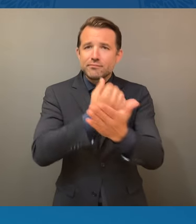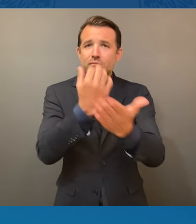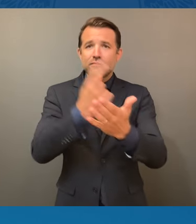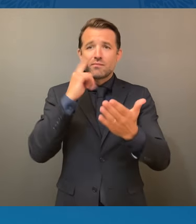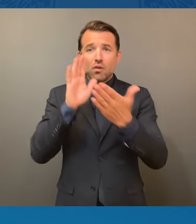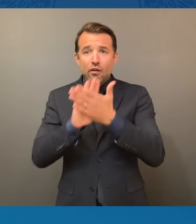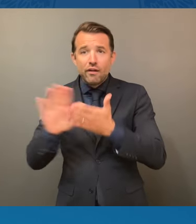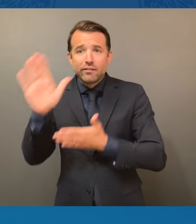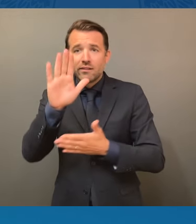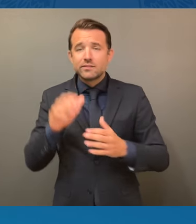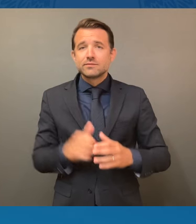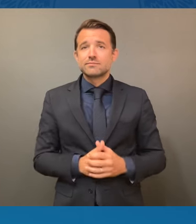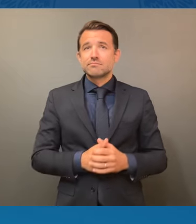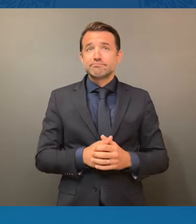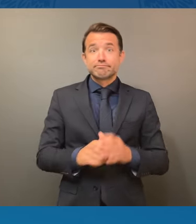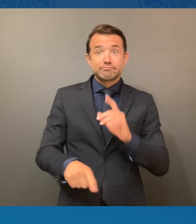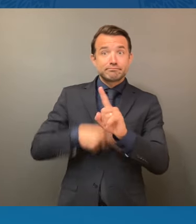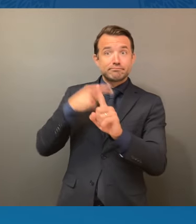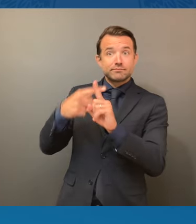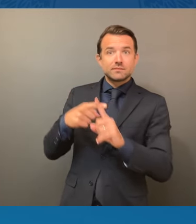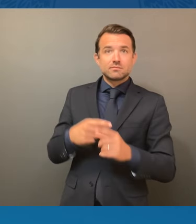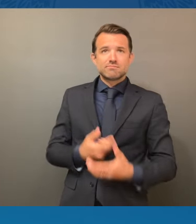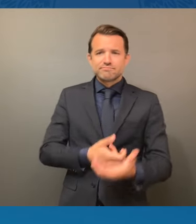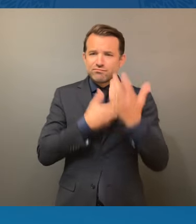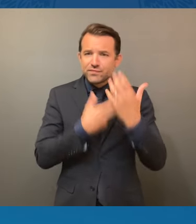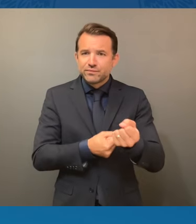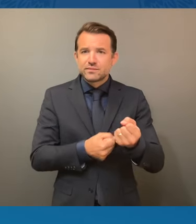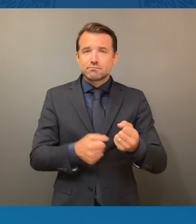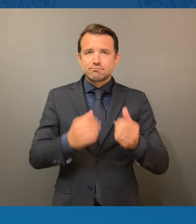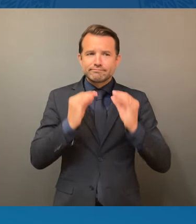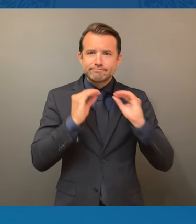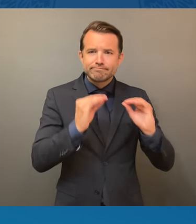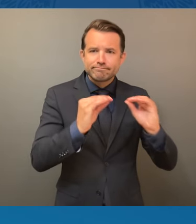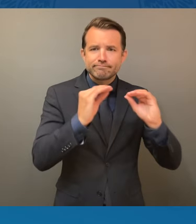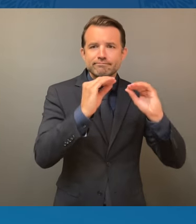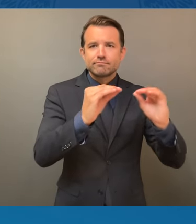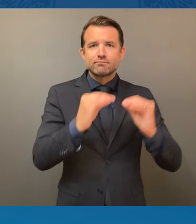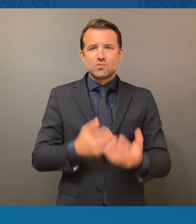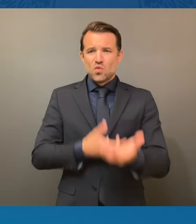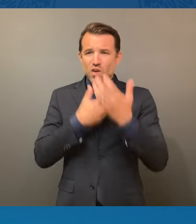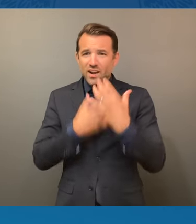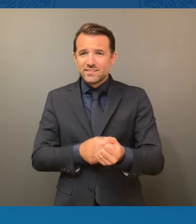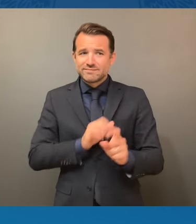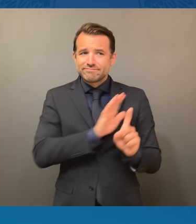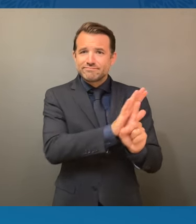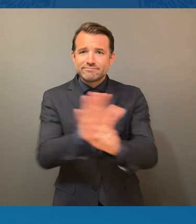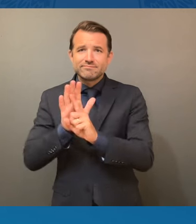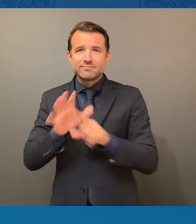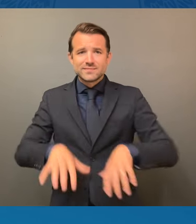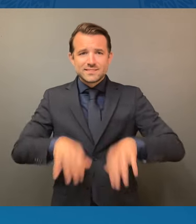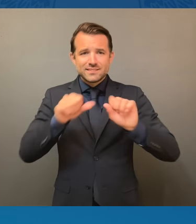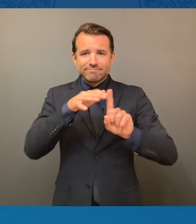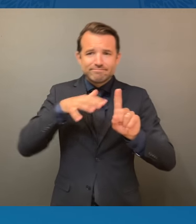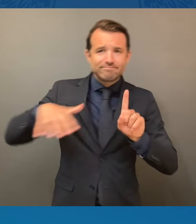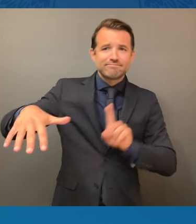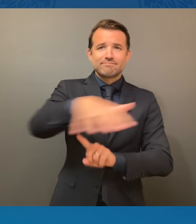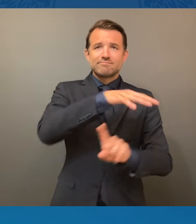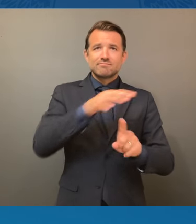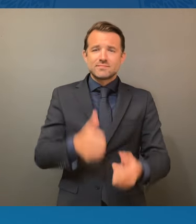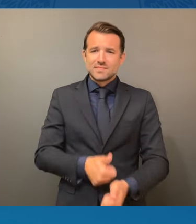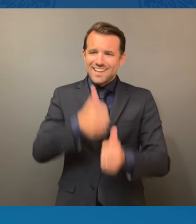but instill the confidence necessary for them to take up space in the rooms that we have been shut out of